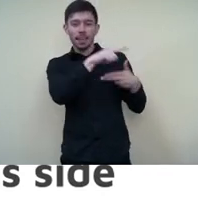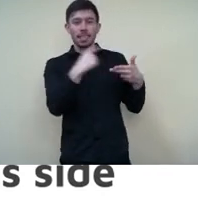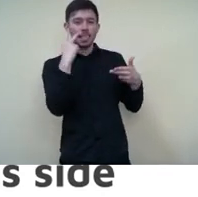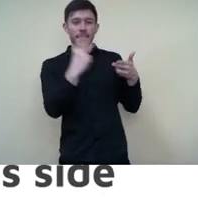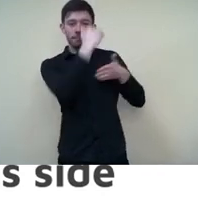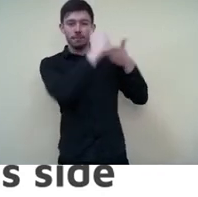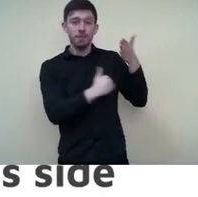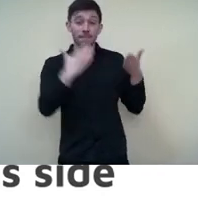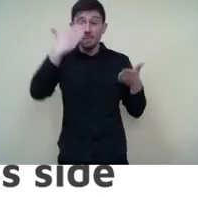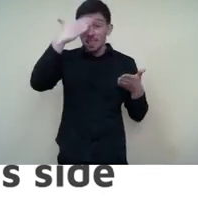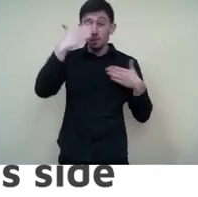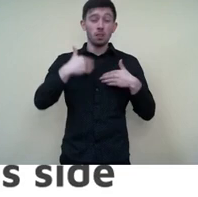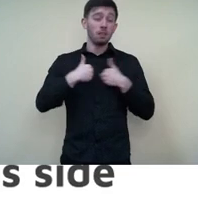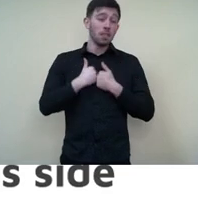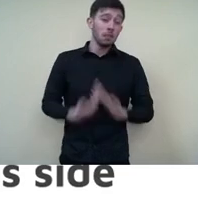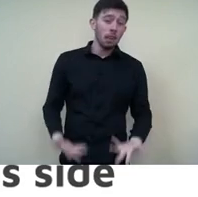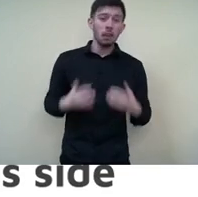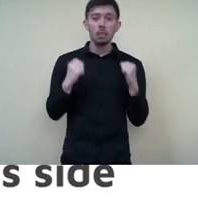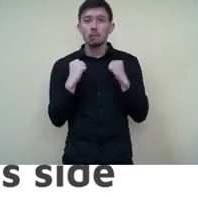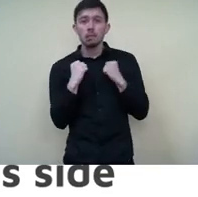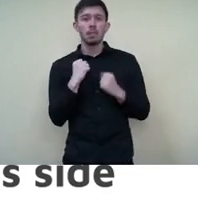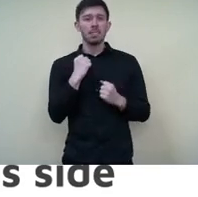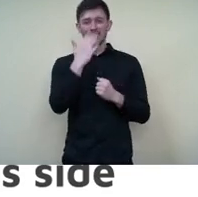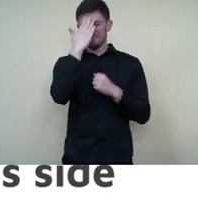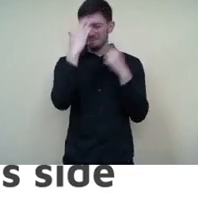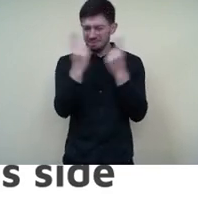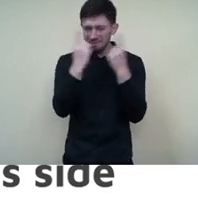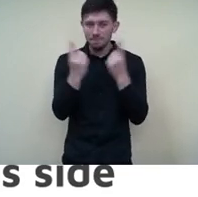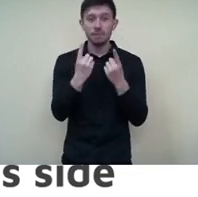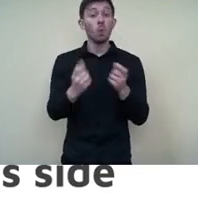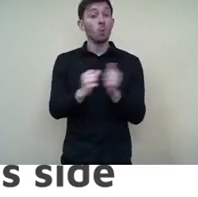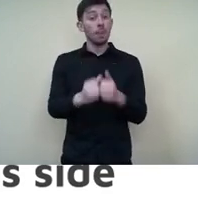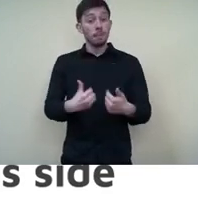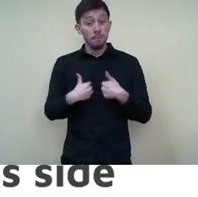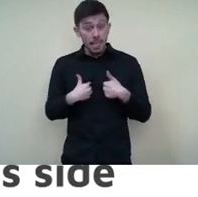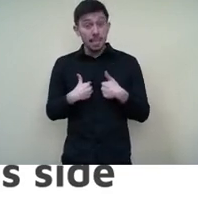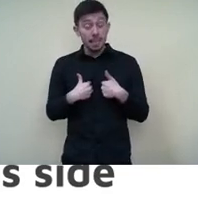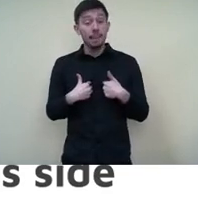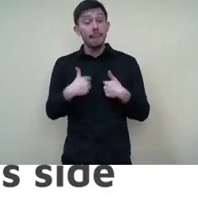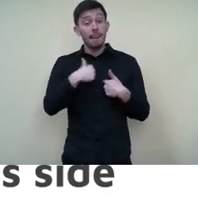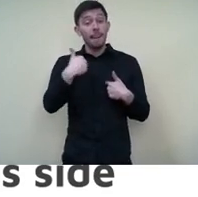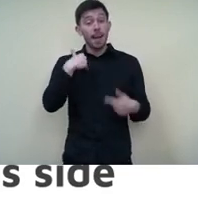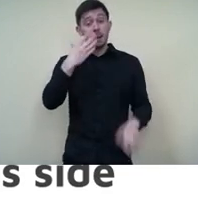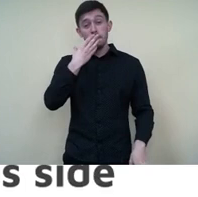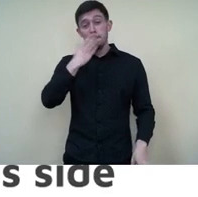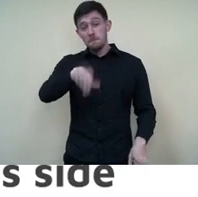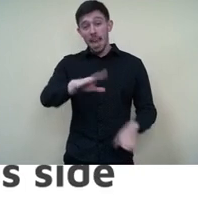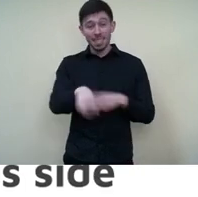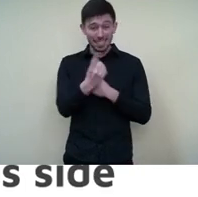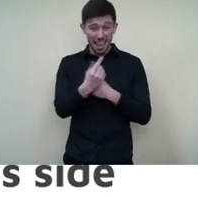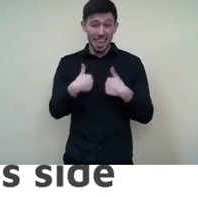fever, fatigue, chills, or a headache. Yeah, so even with me, I had a really bad